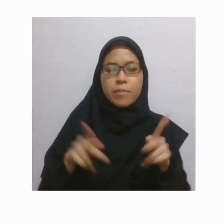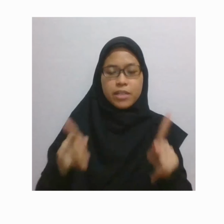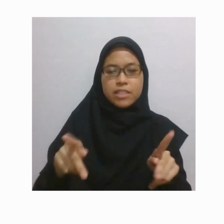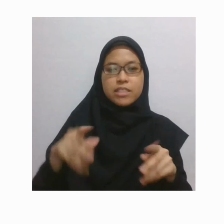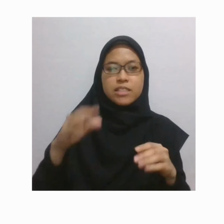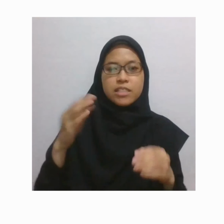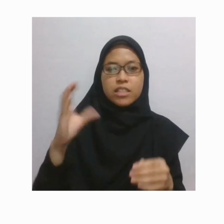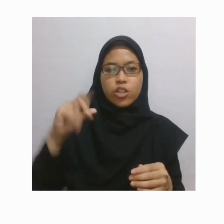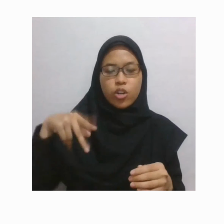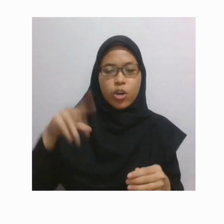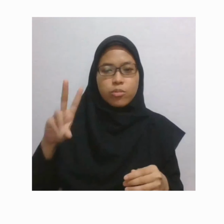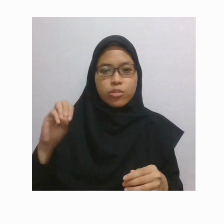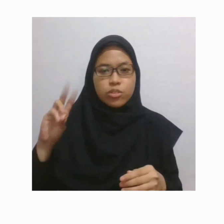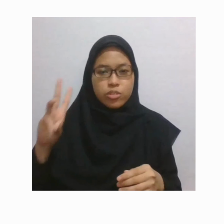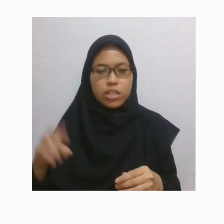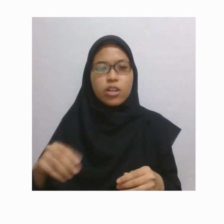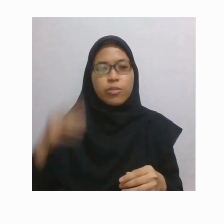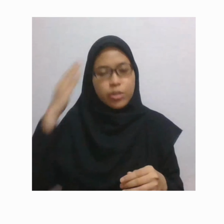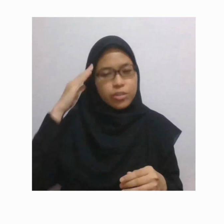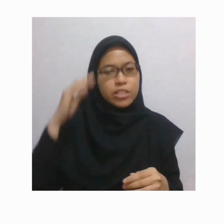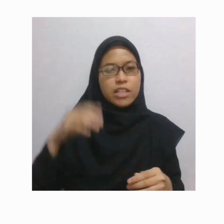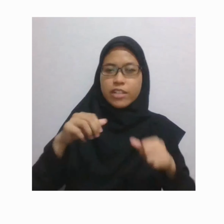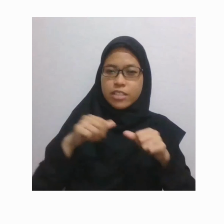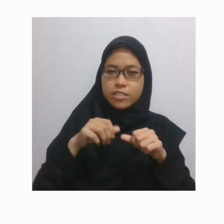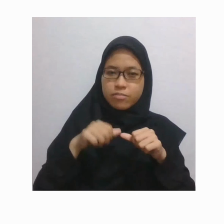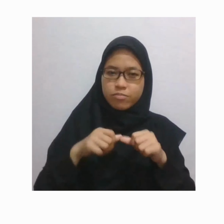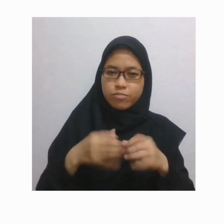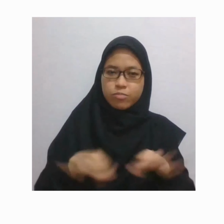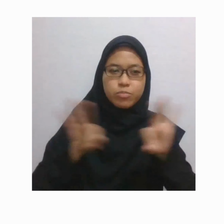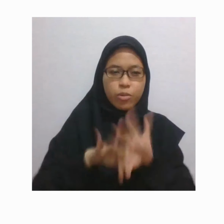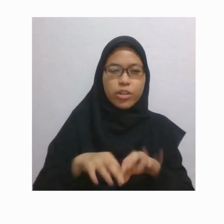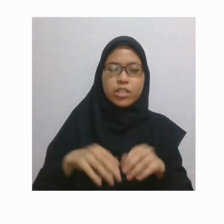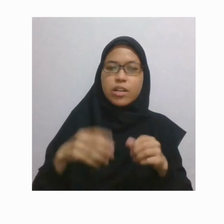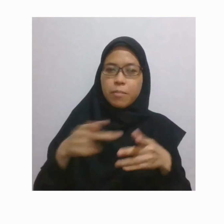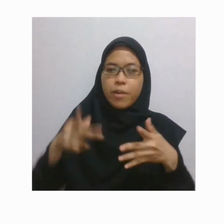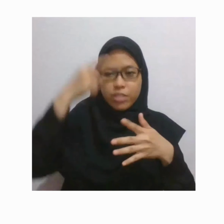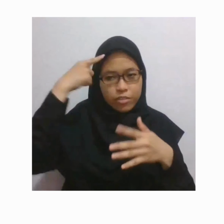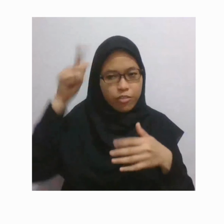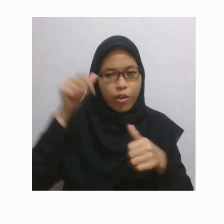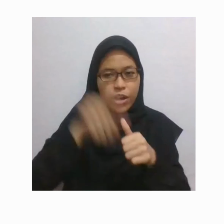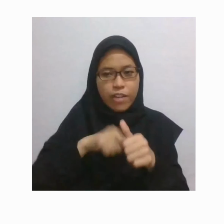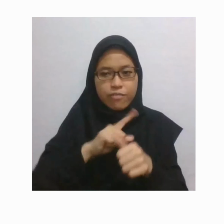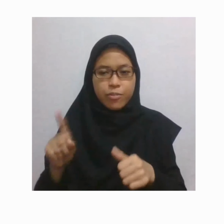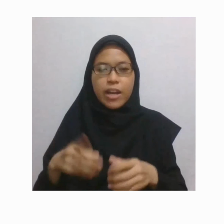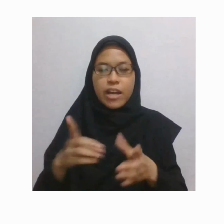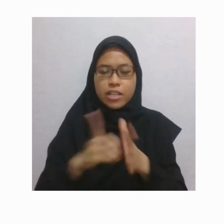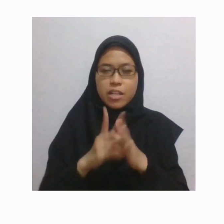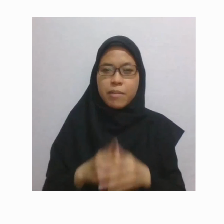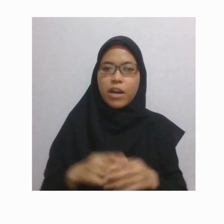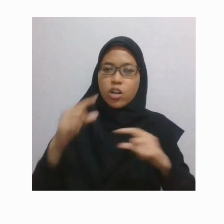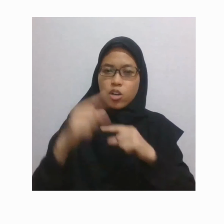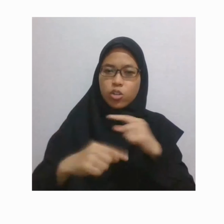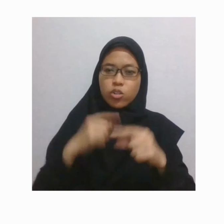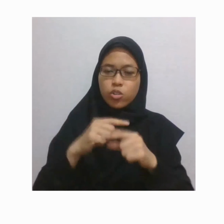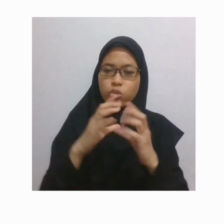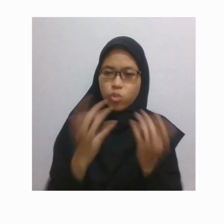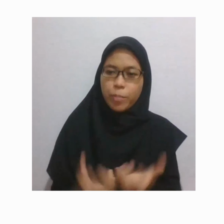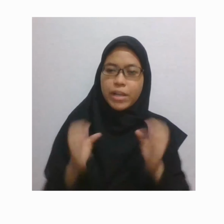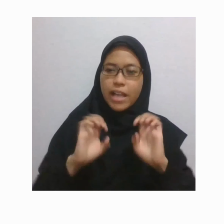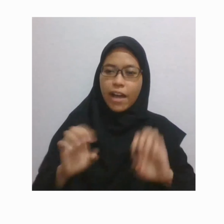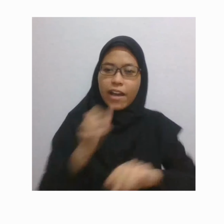clear that fighting climate change is a pressing priority for everyone and demands a global effort. Singapore has expressed its strong support for the